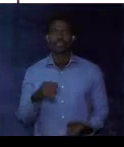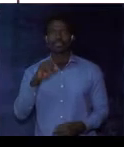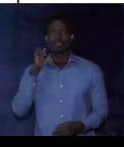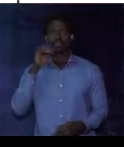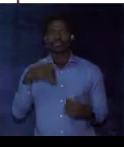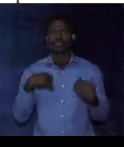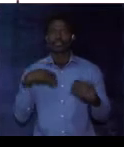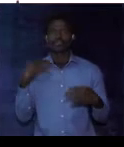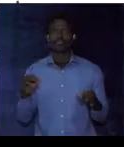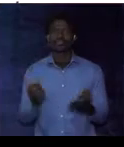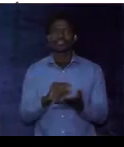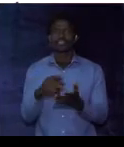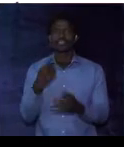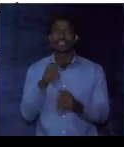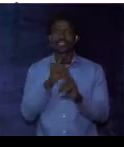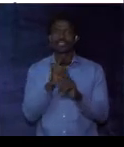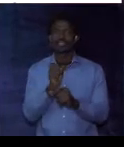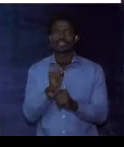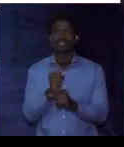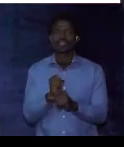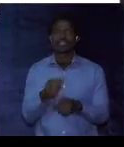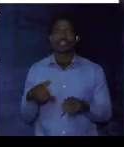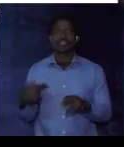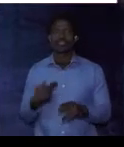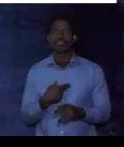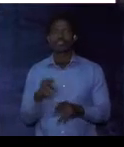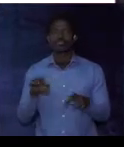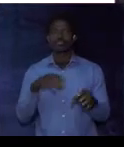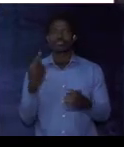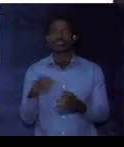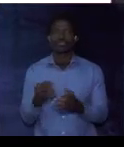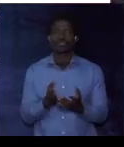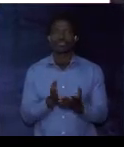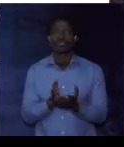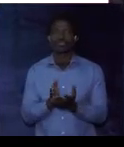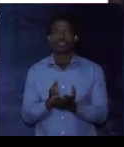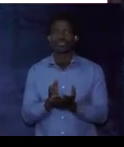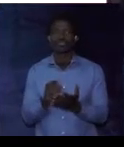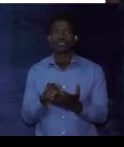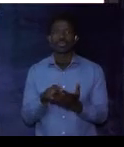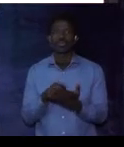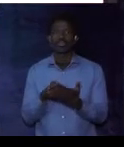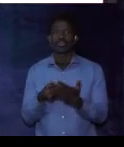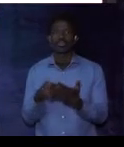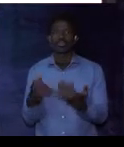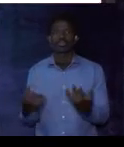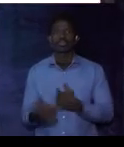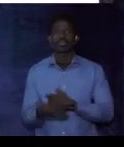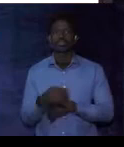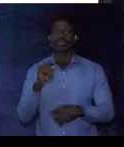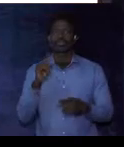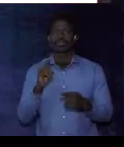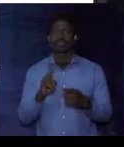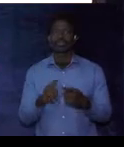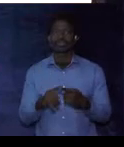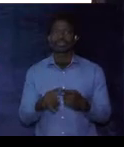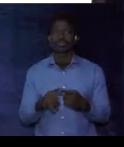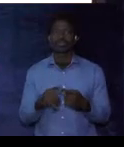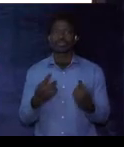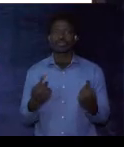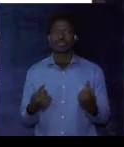By now, you should have finished writing the answers. Let's do the correction together to see how well you